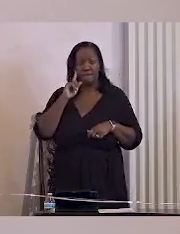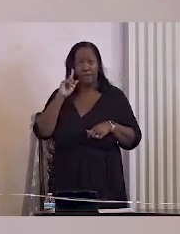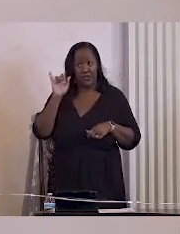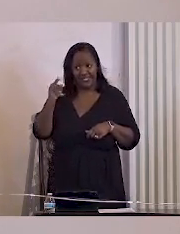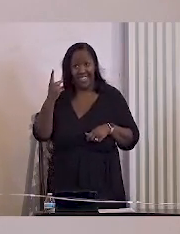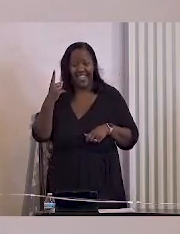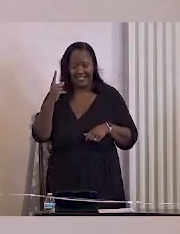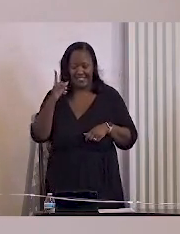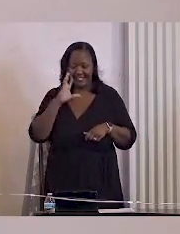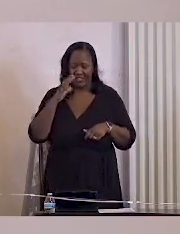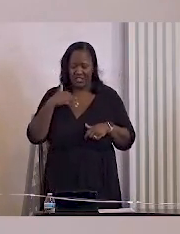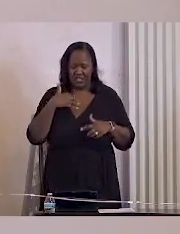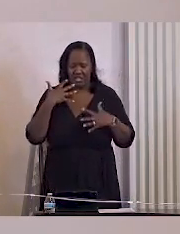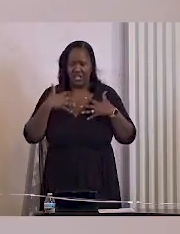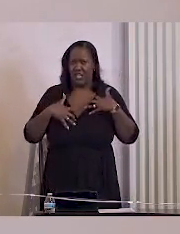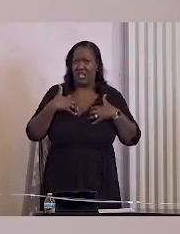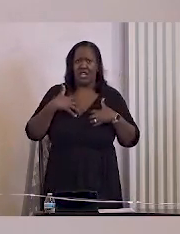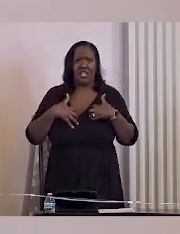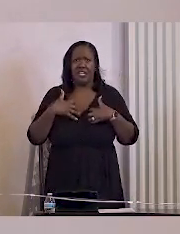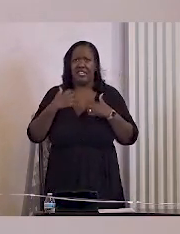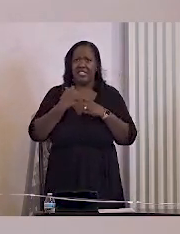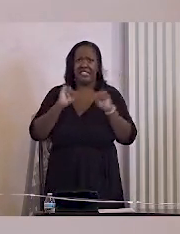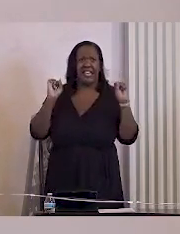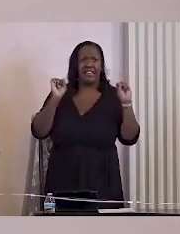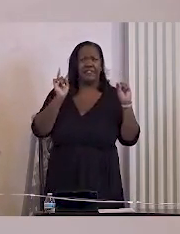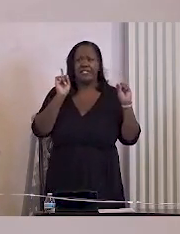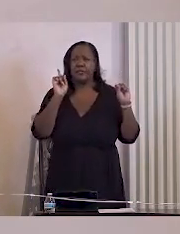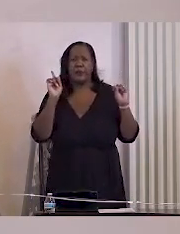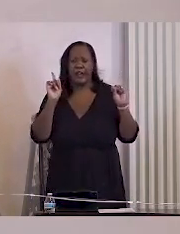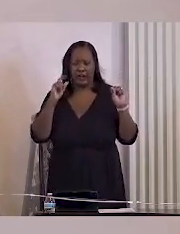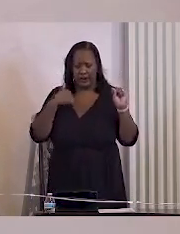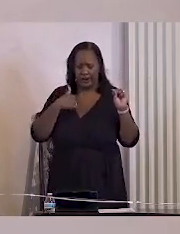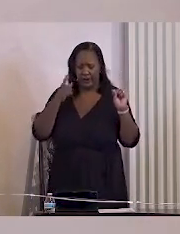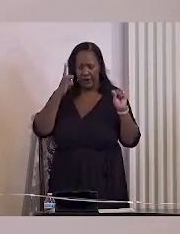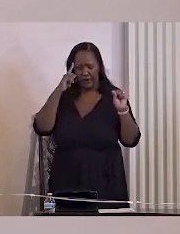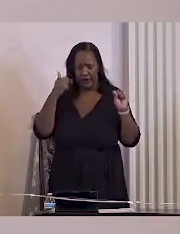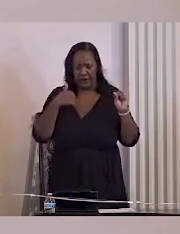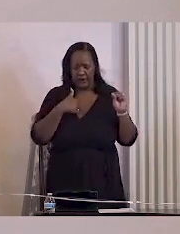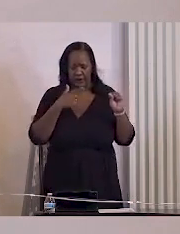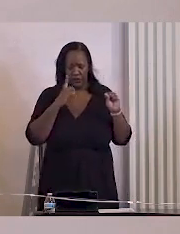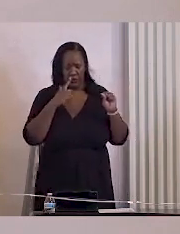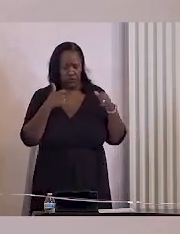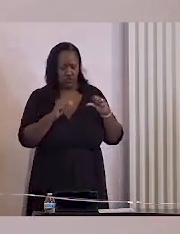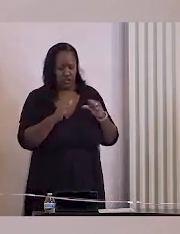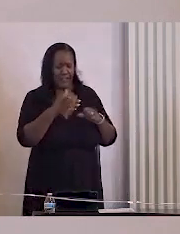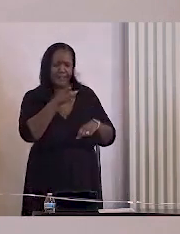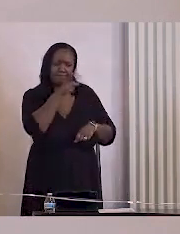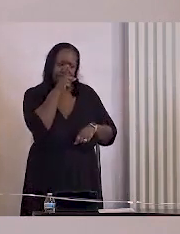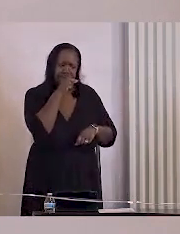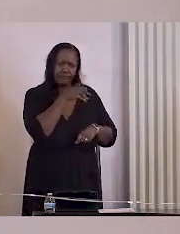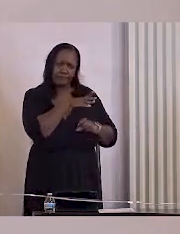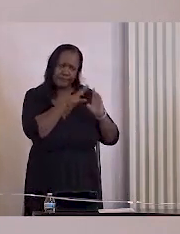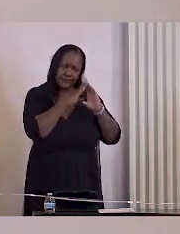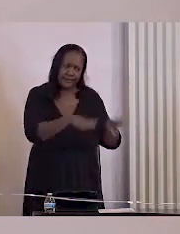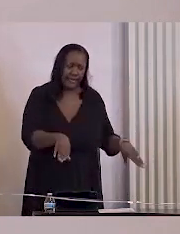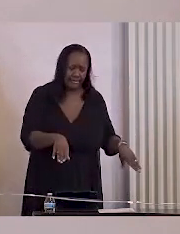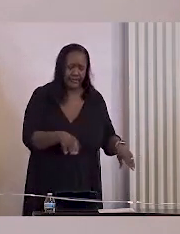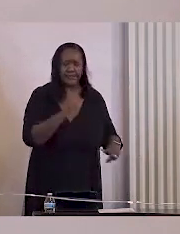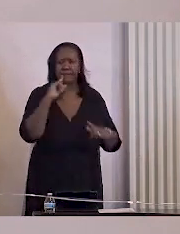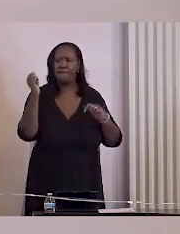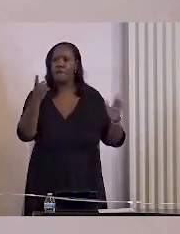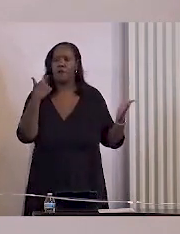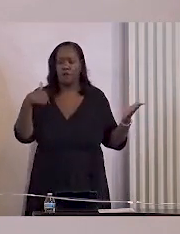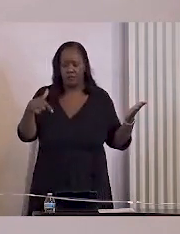this illusion of some safety to be found, the heavy-footed hope to silence us, for all of